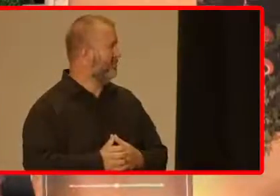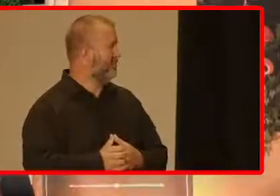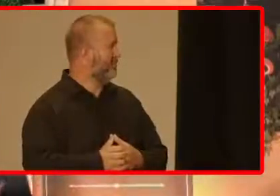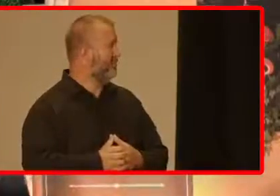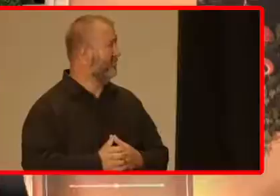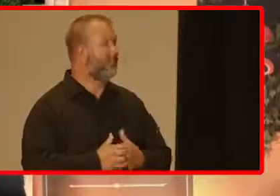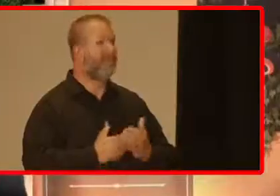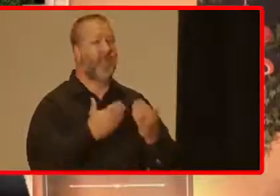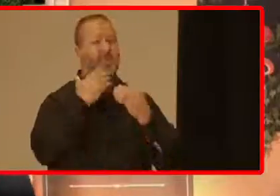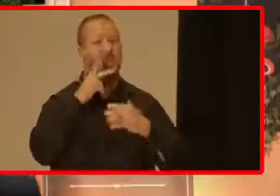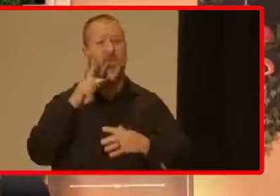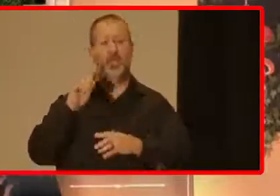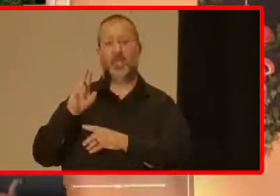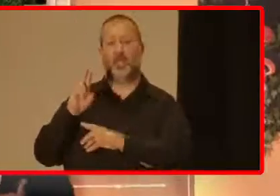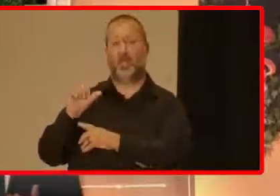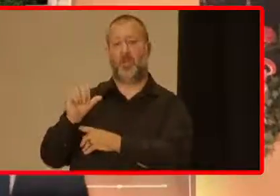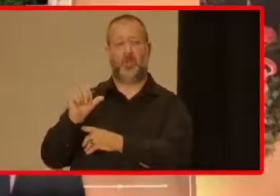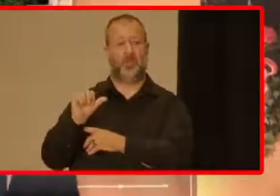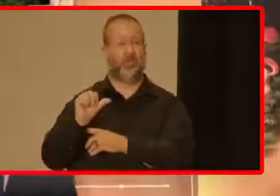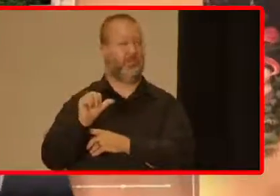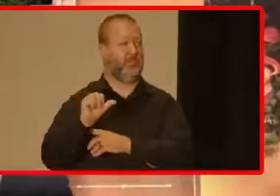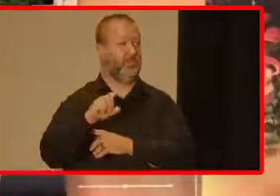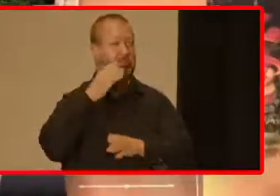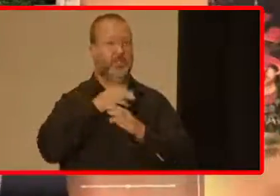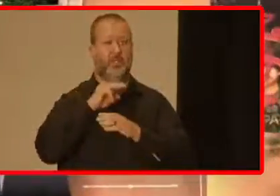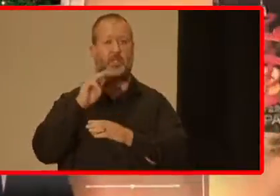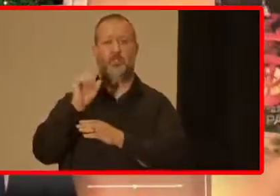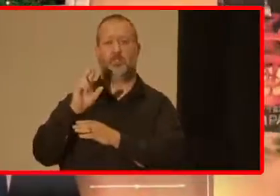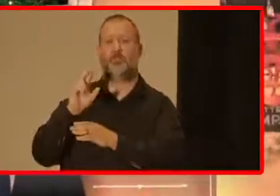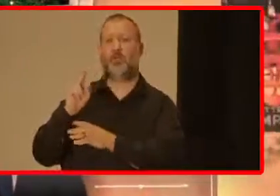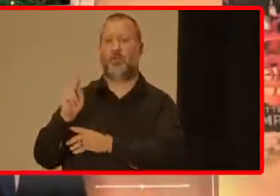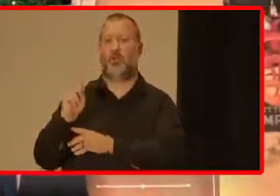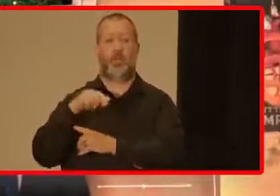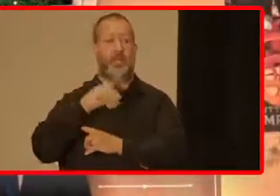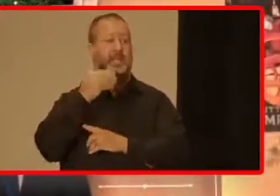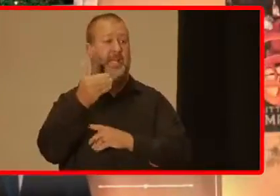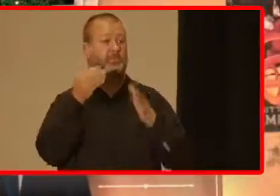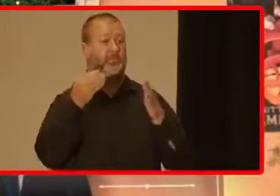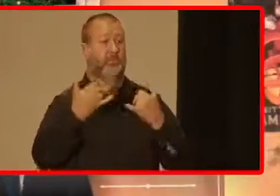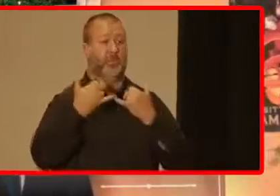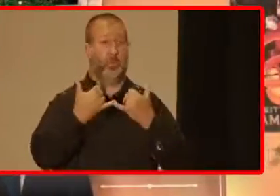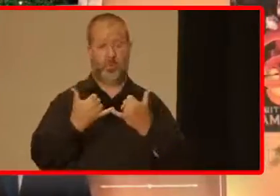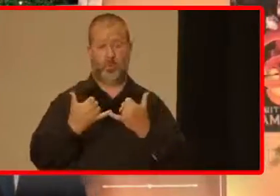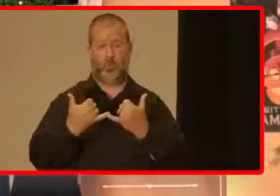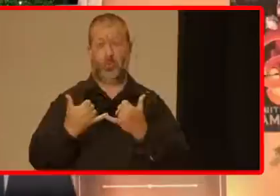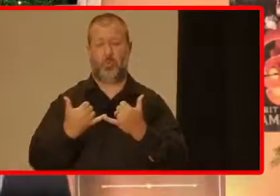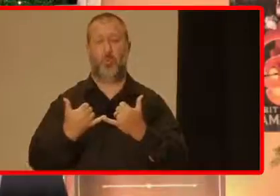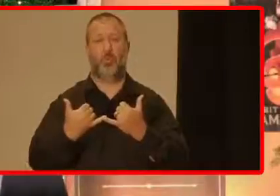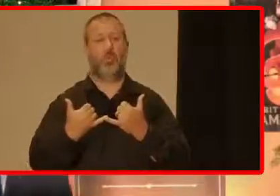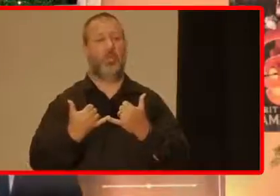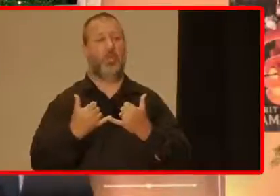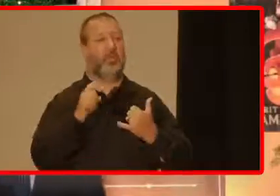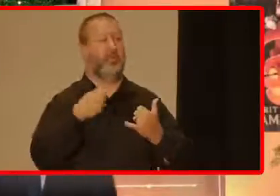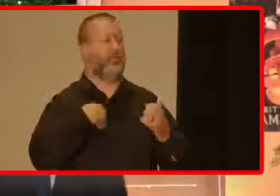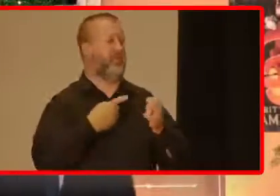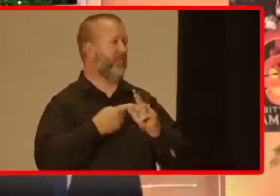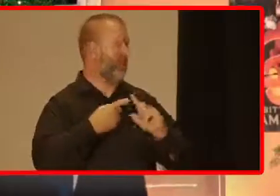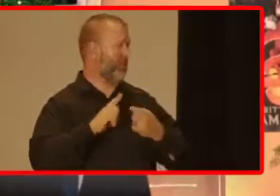Thank you, Kara, and her son Mark. This next award, I need my